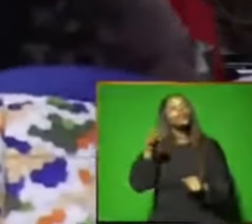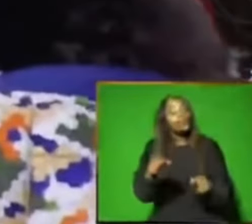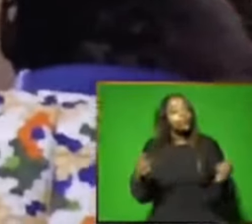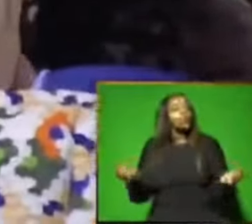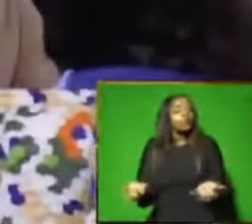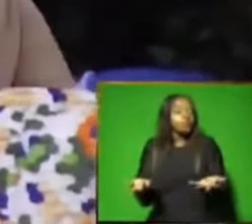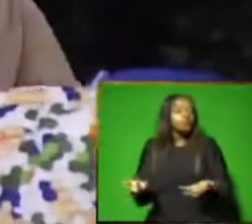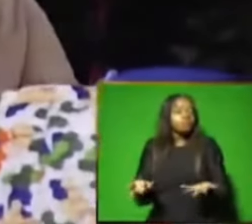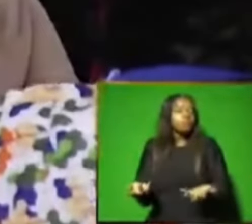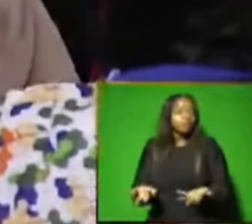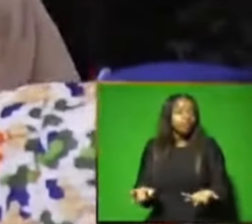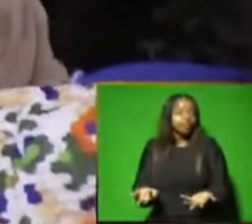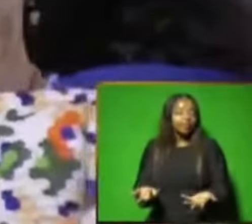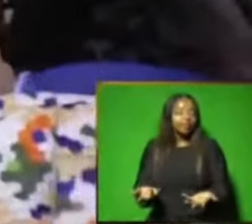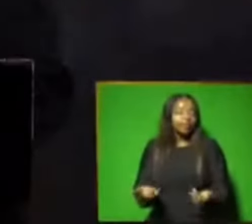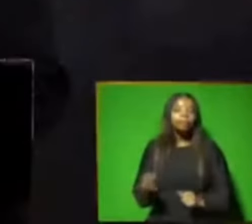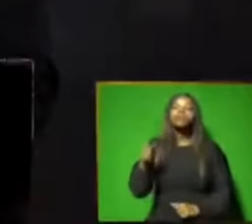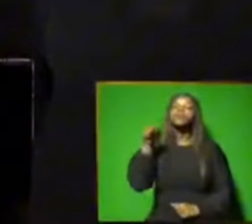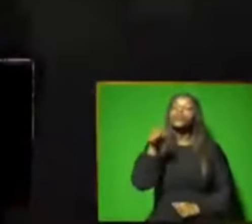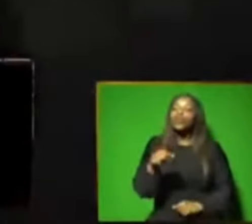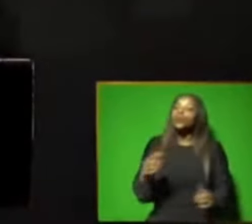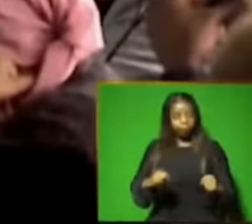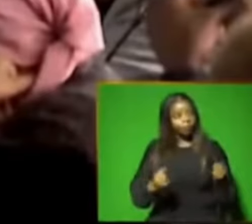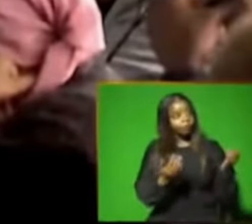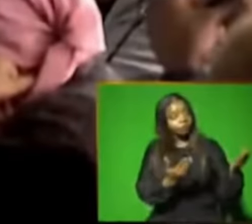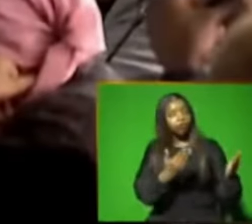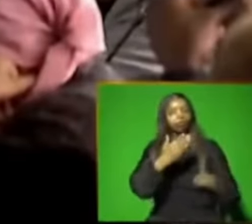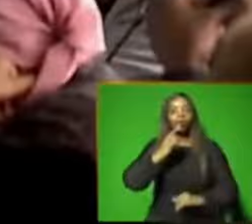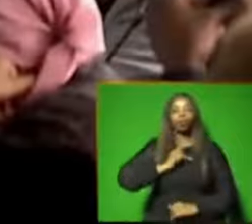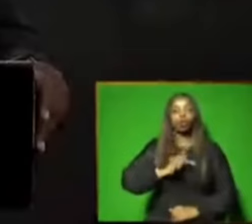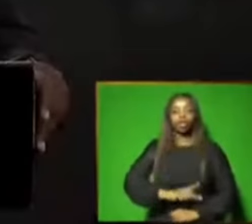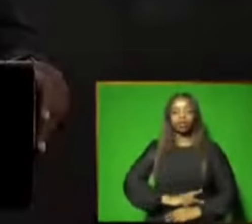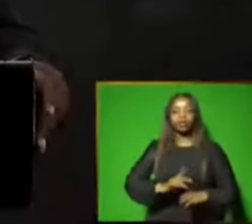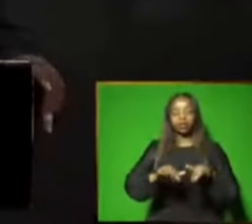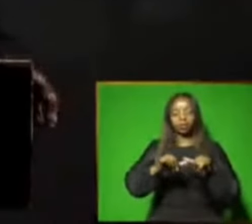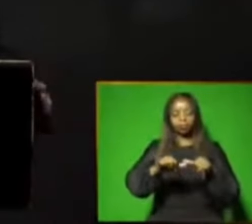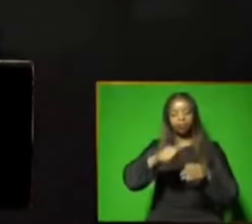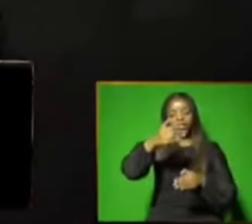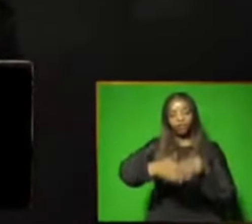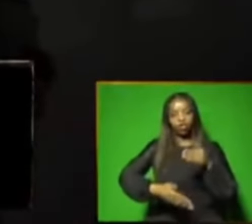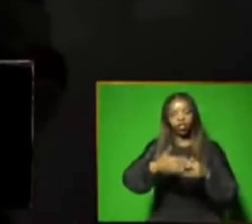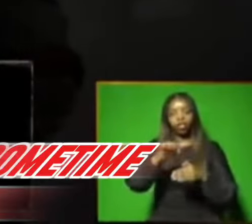Vavas Jay, where were you? Honorable Malema,